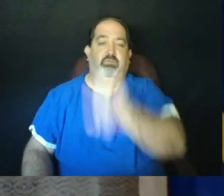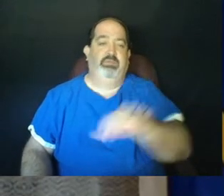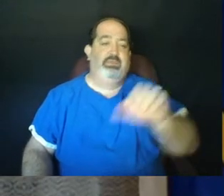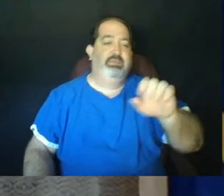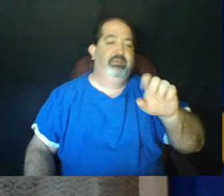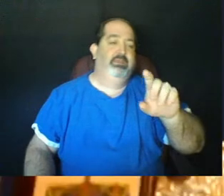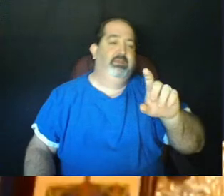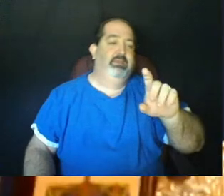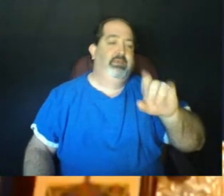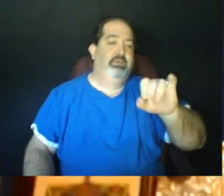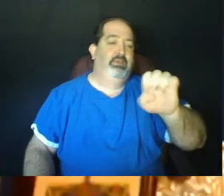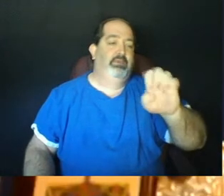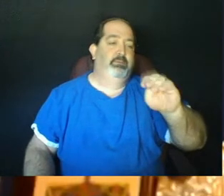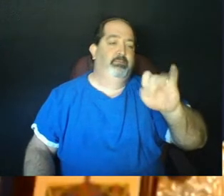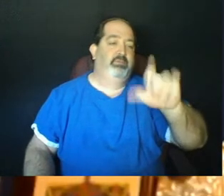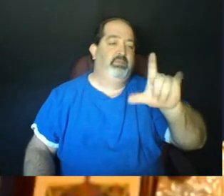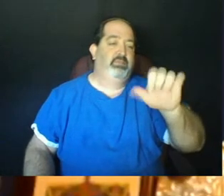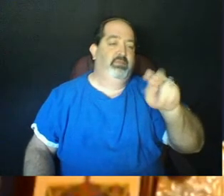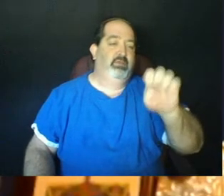Adamore.